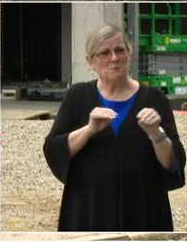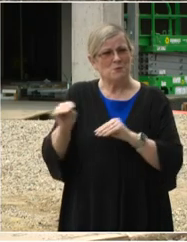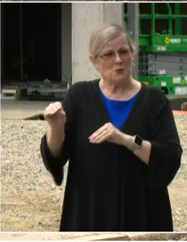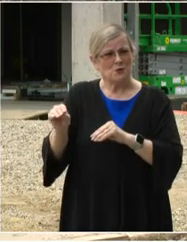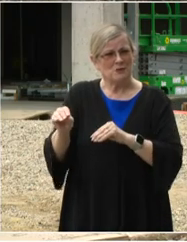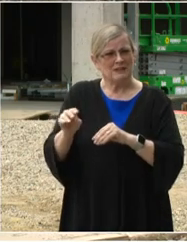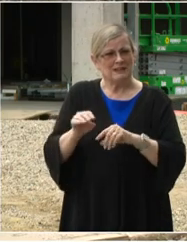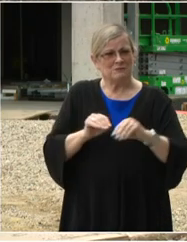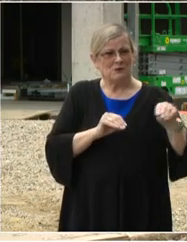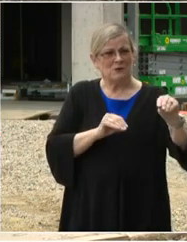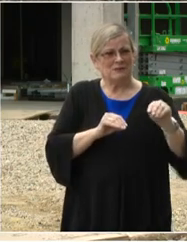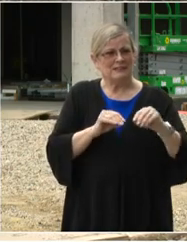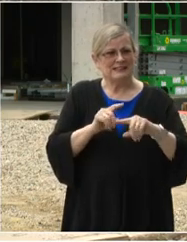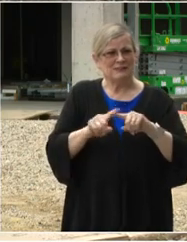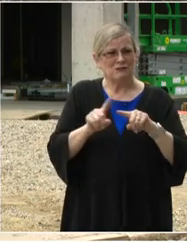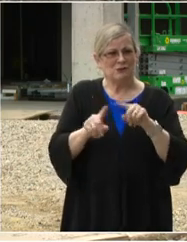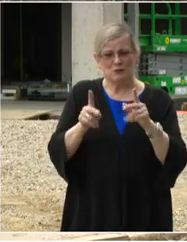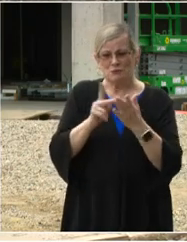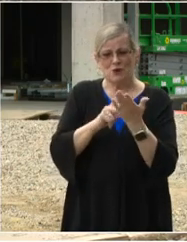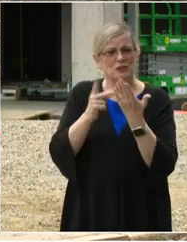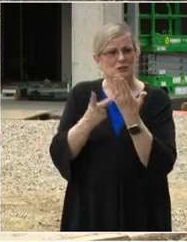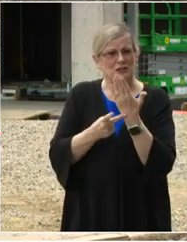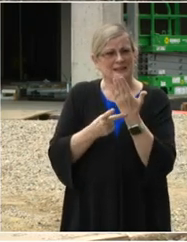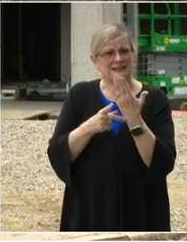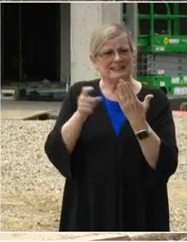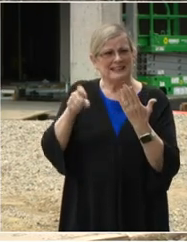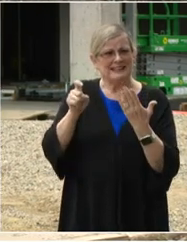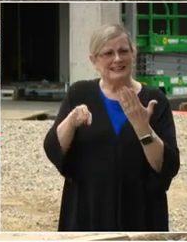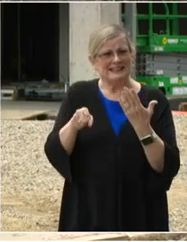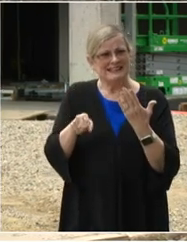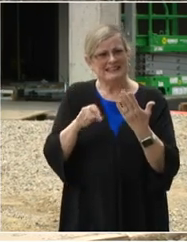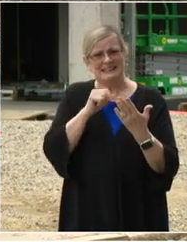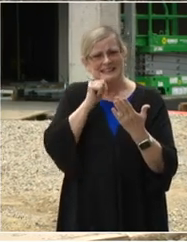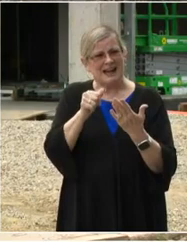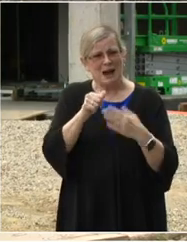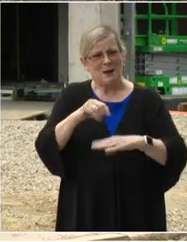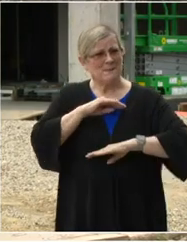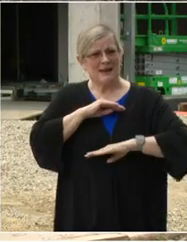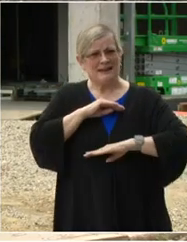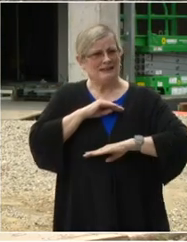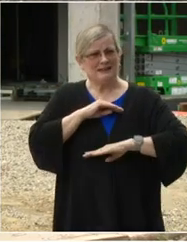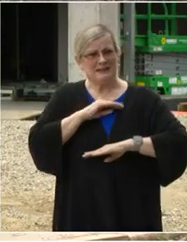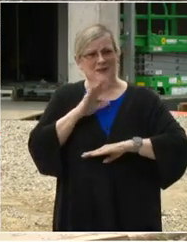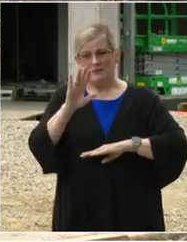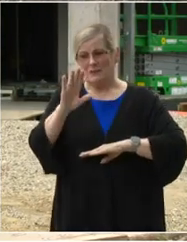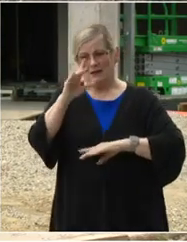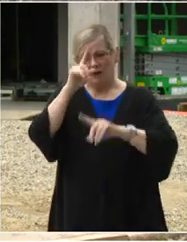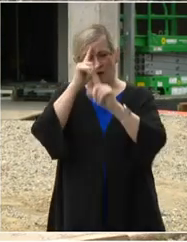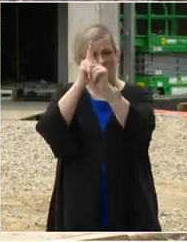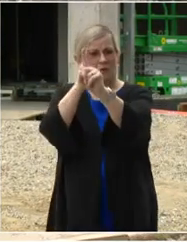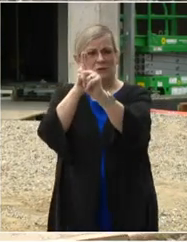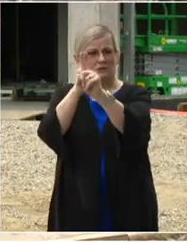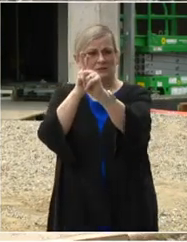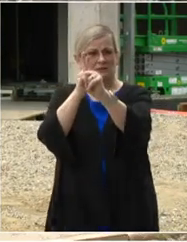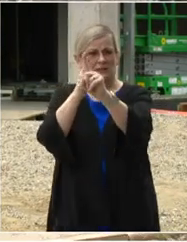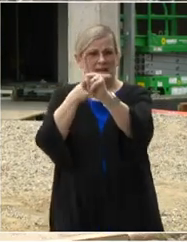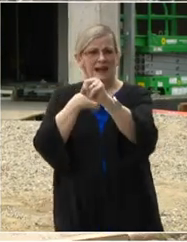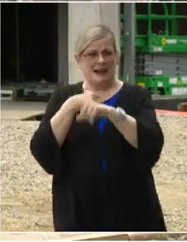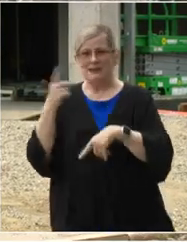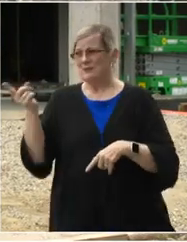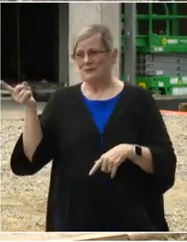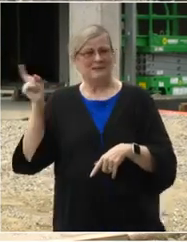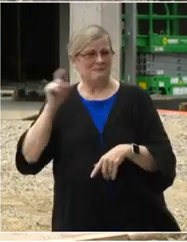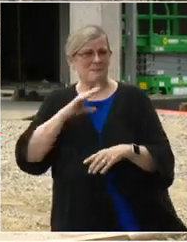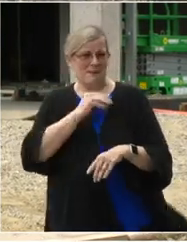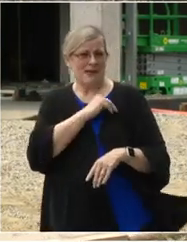that help get affordable housing into those neighborhoods that haven't quite met those goals yet. Sure. So we need projects. That's where it starts.